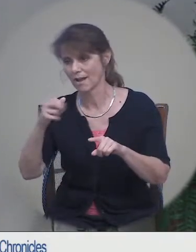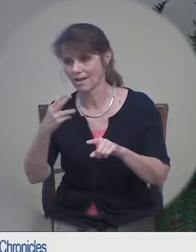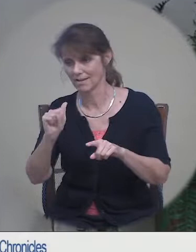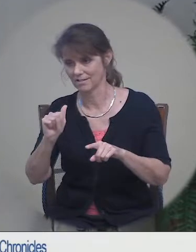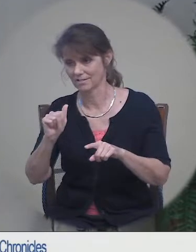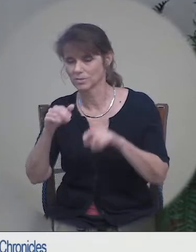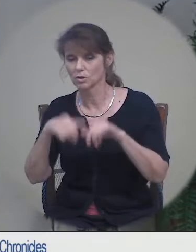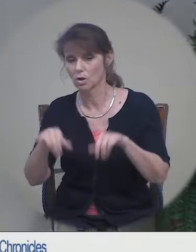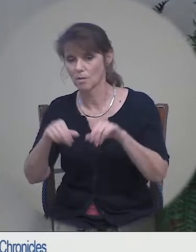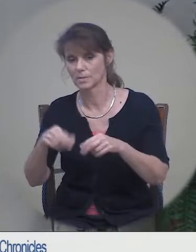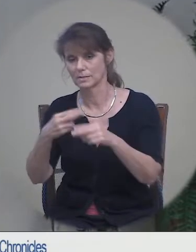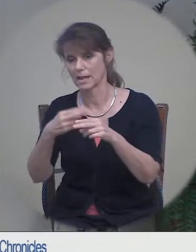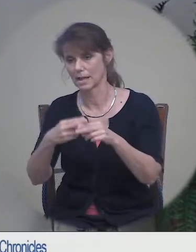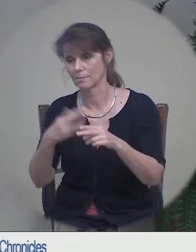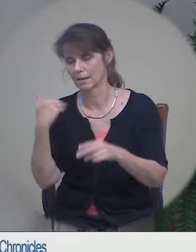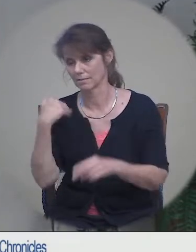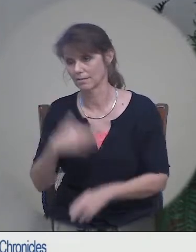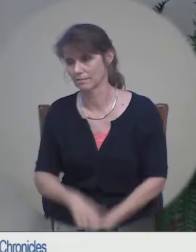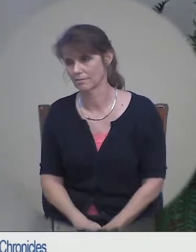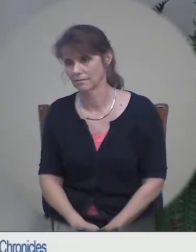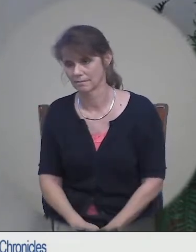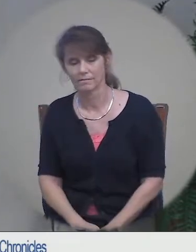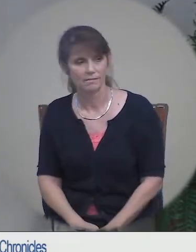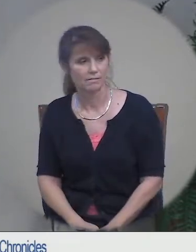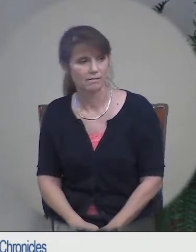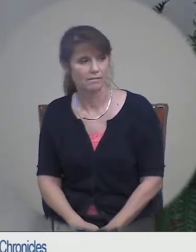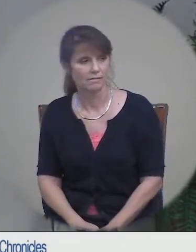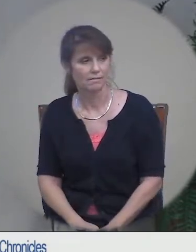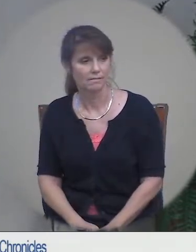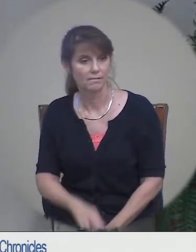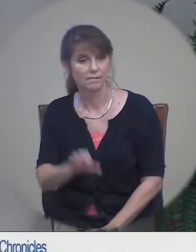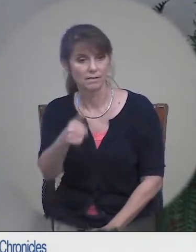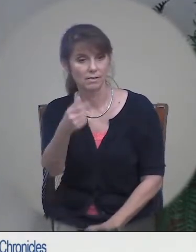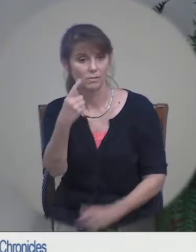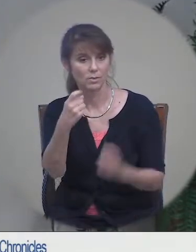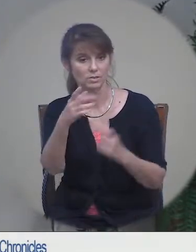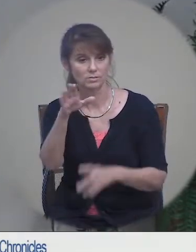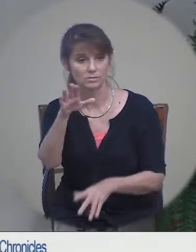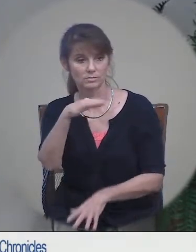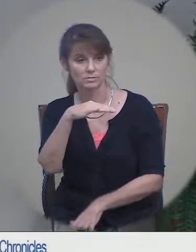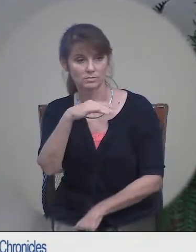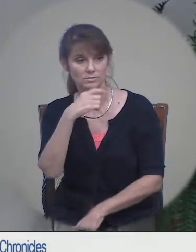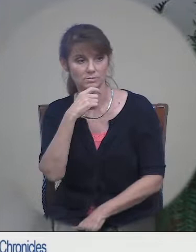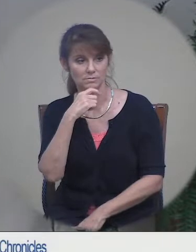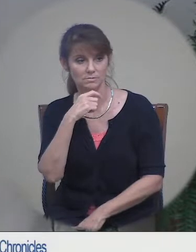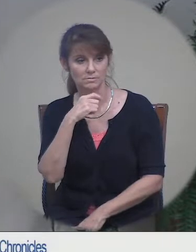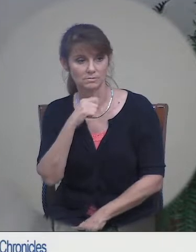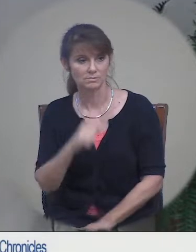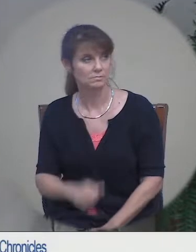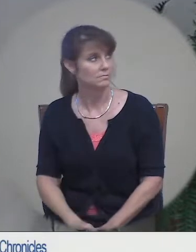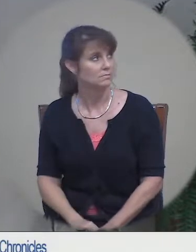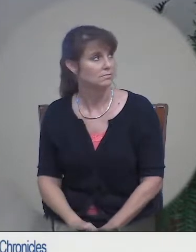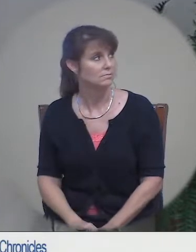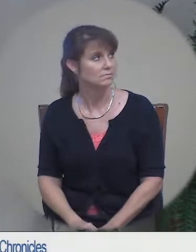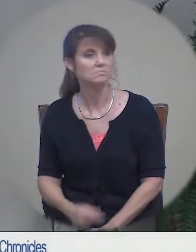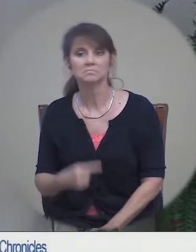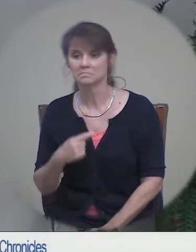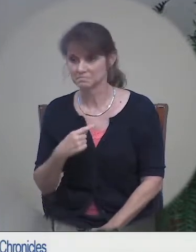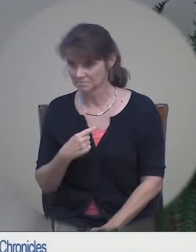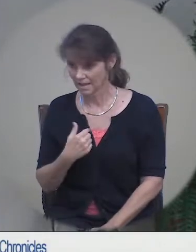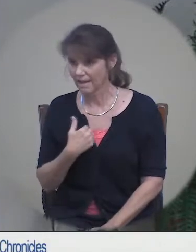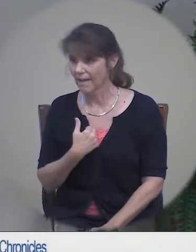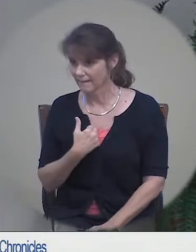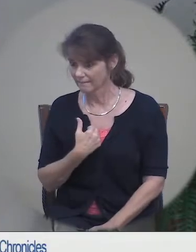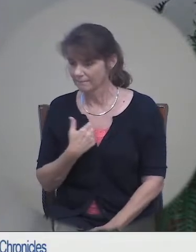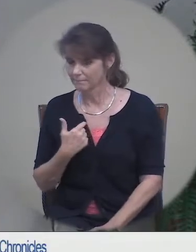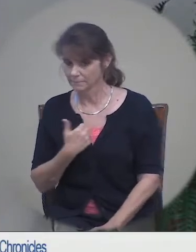that question. Somebody else. I thought somebody else had their hand up. Well, I want to bring just a few things up